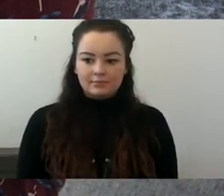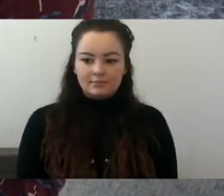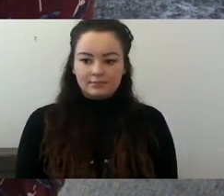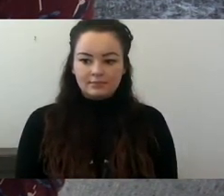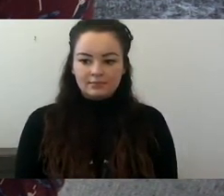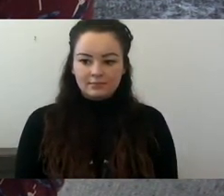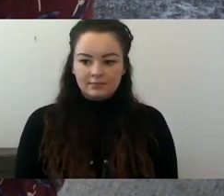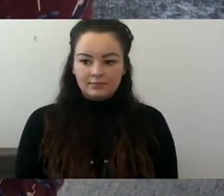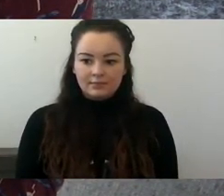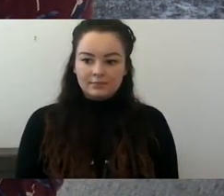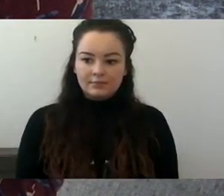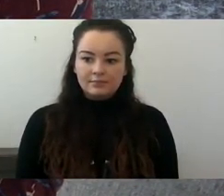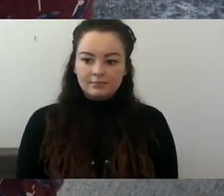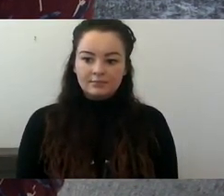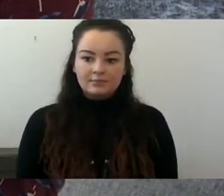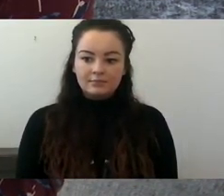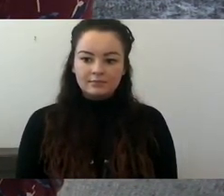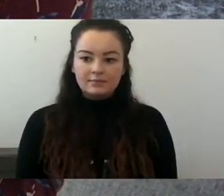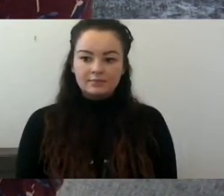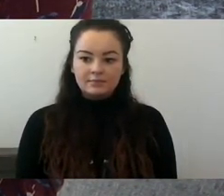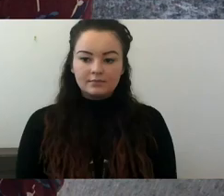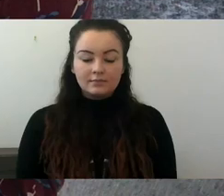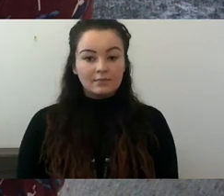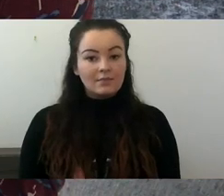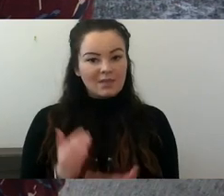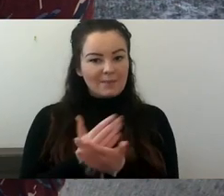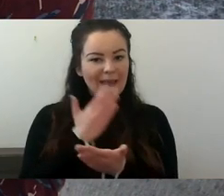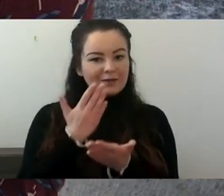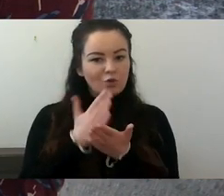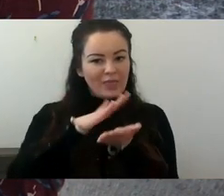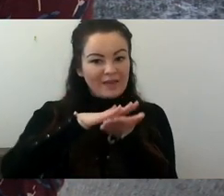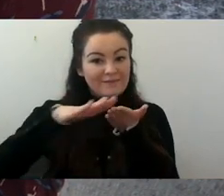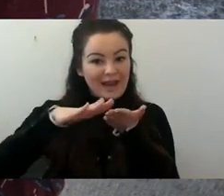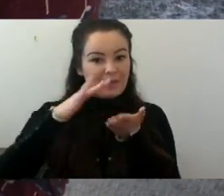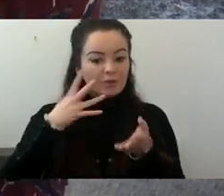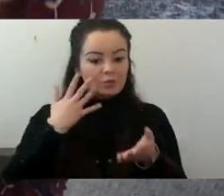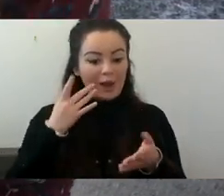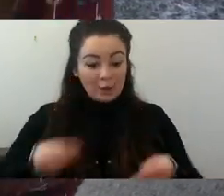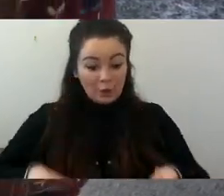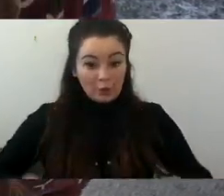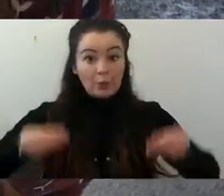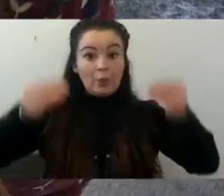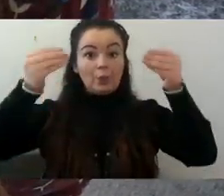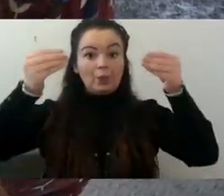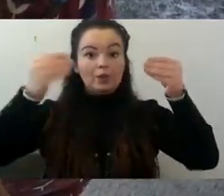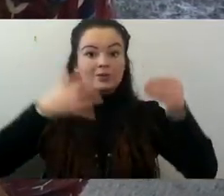press them down, get them nice and flat, because when we lift it up,